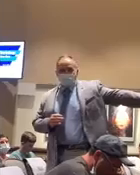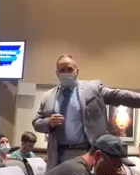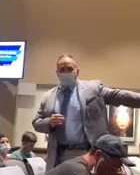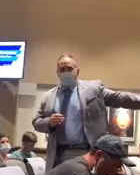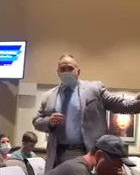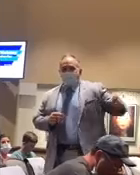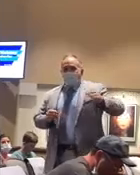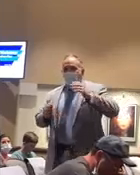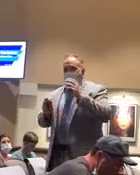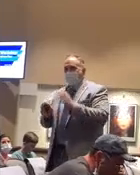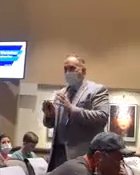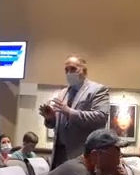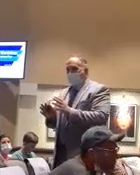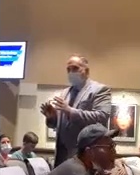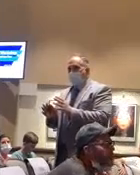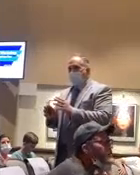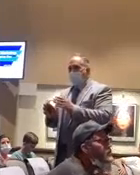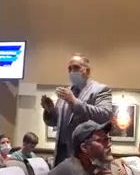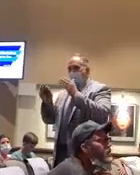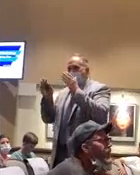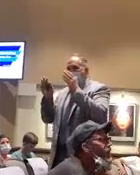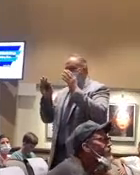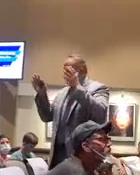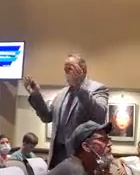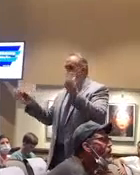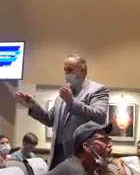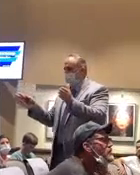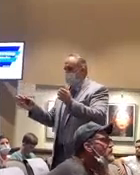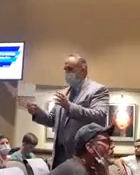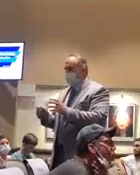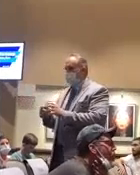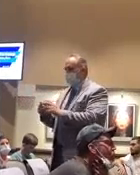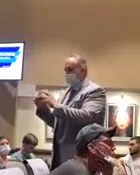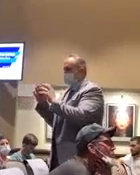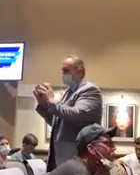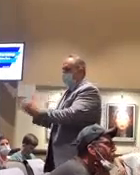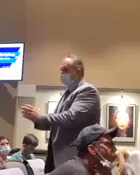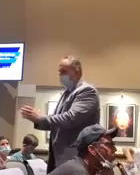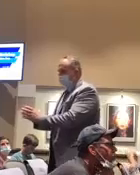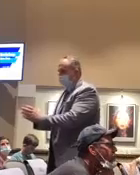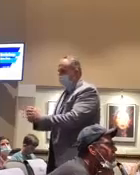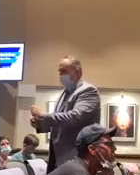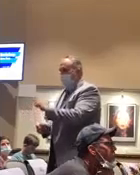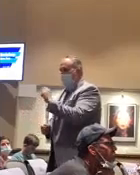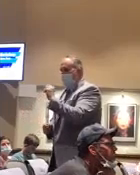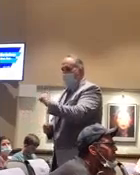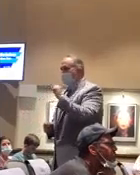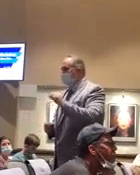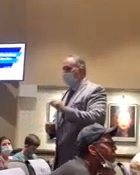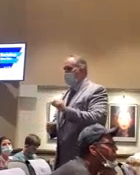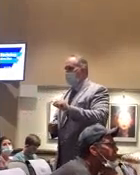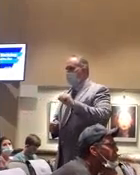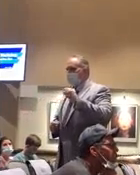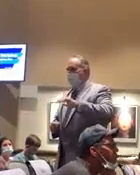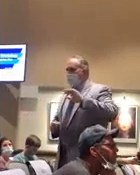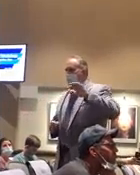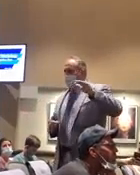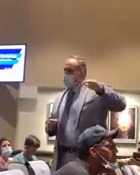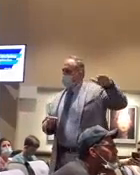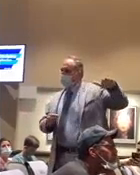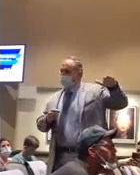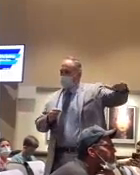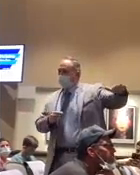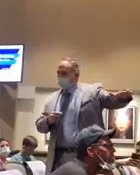Orange County. They make policy, which is similar to ordinances. The governor's order did